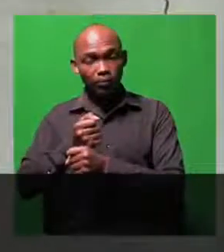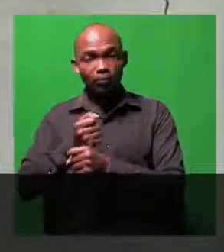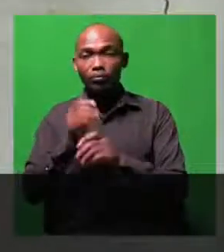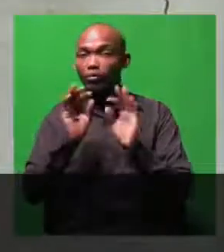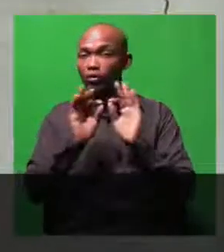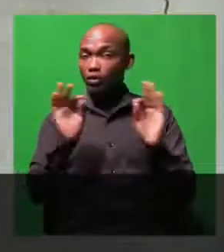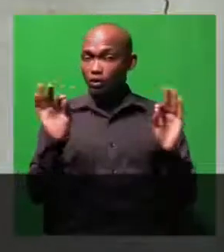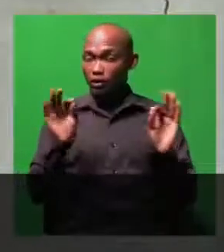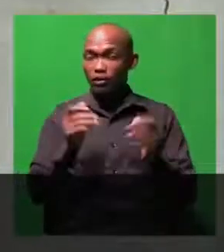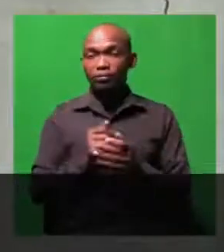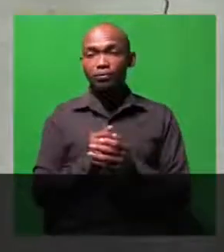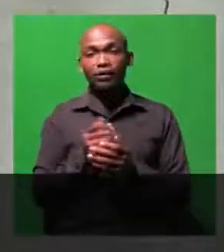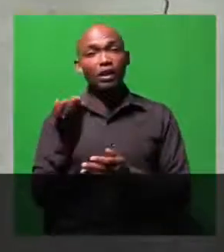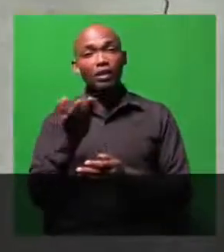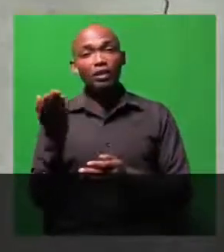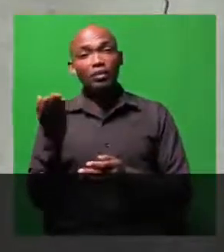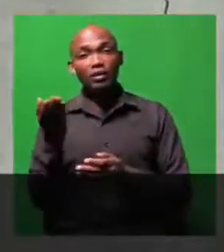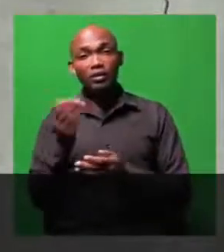Another one,